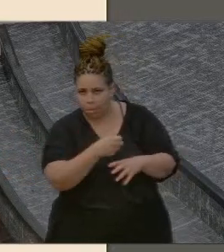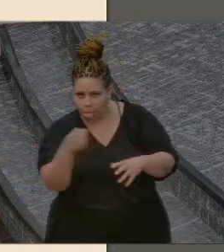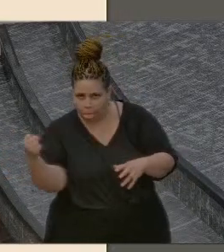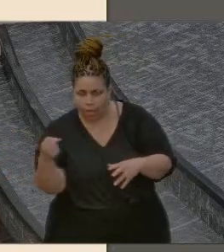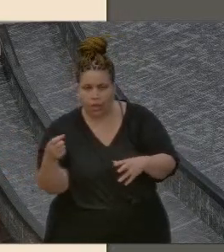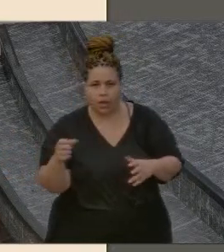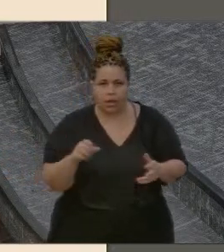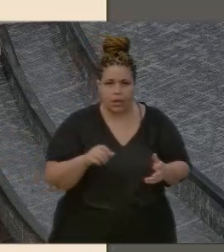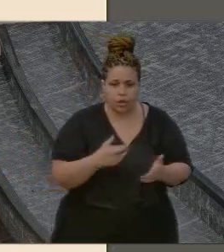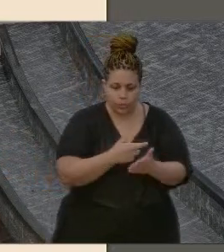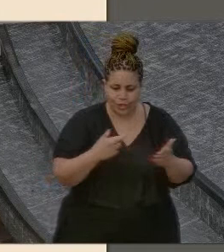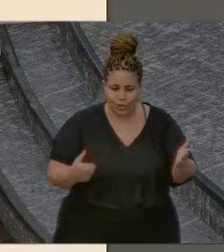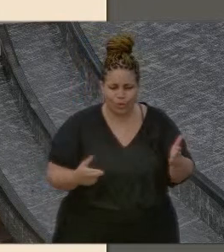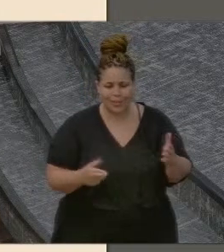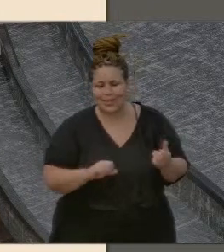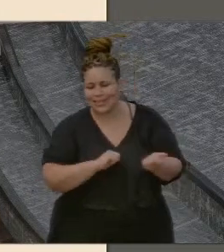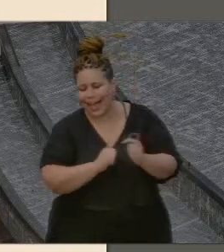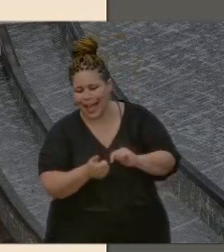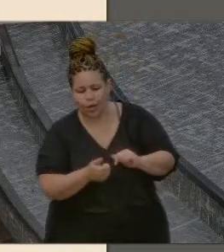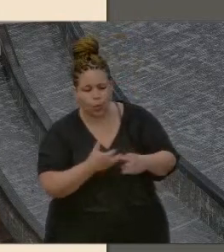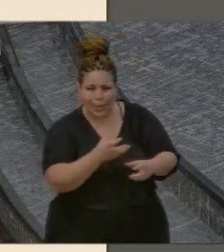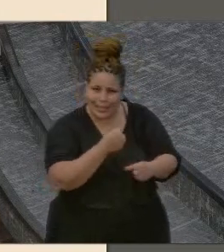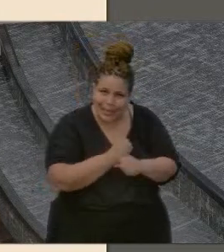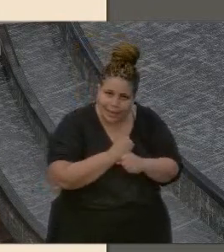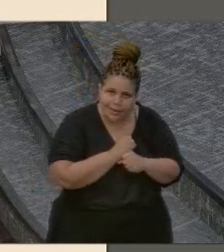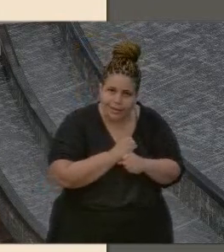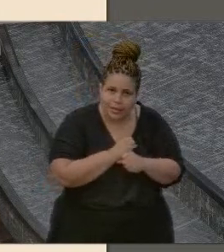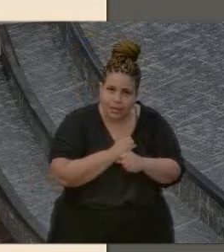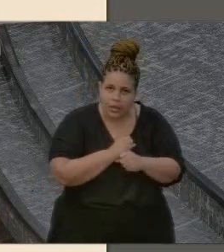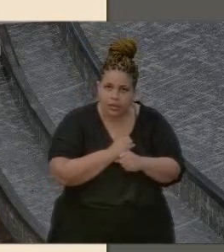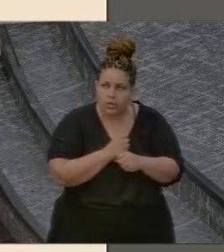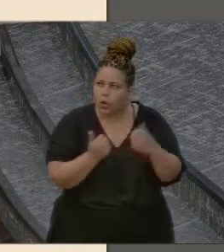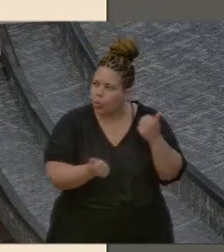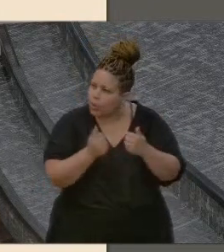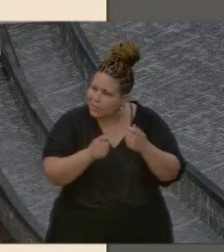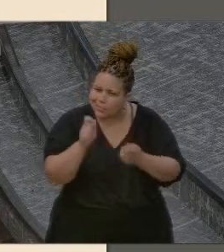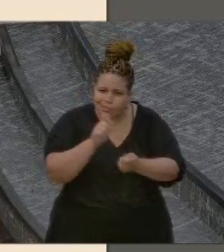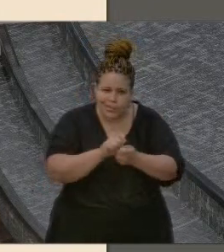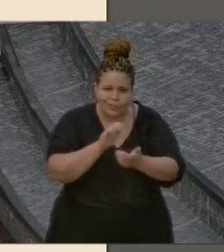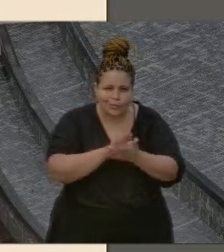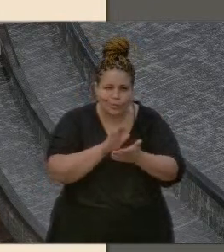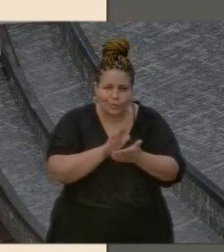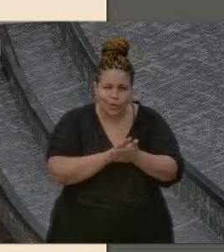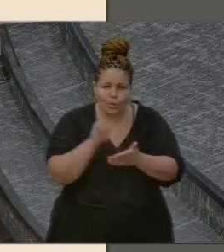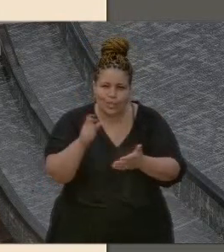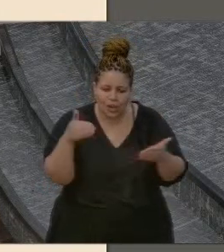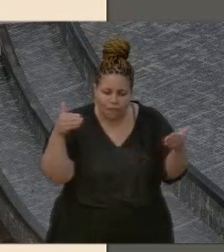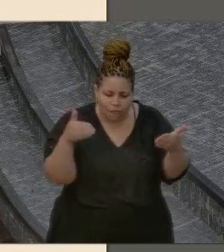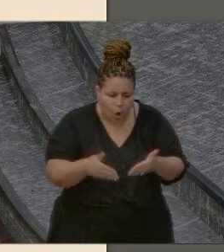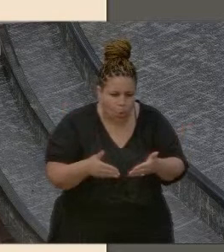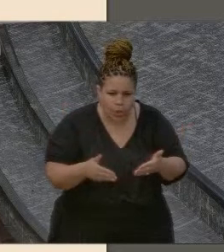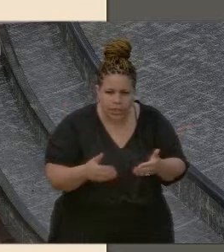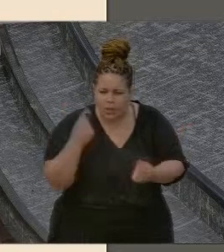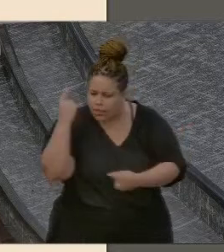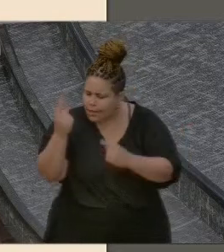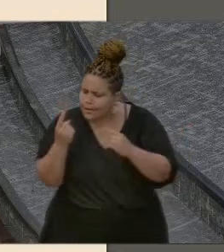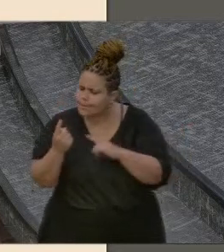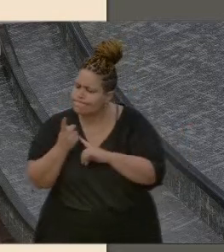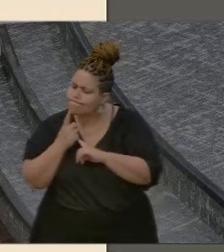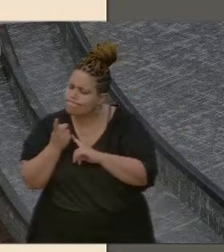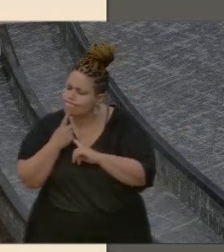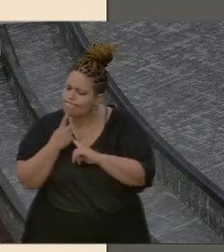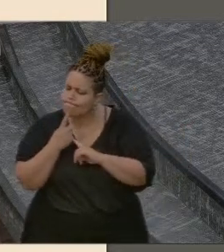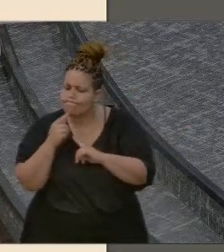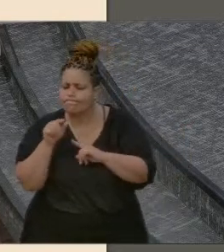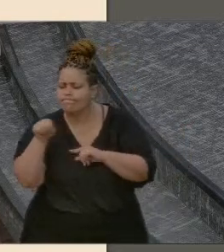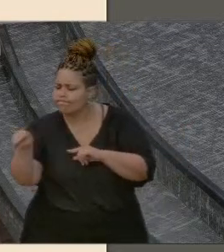those schools should be the focus. So if you think on perhaps where should we improve the ISS first, or where should